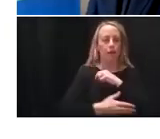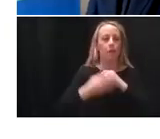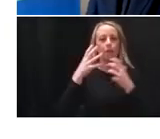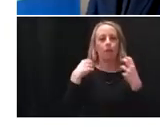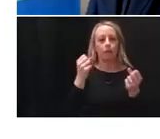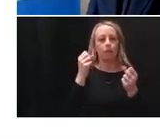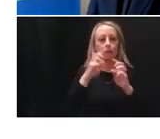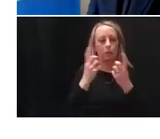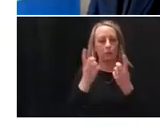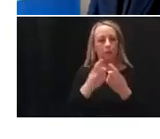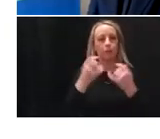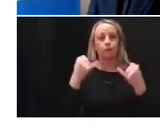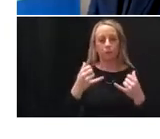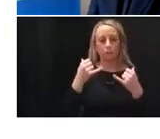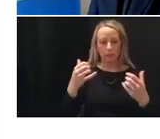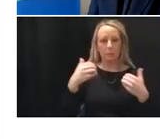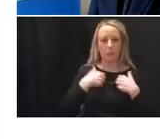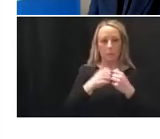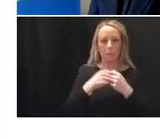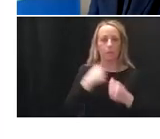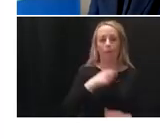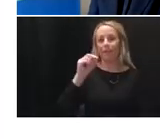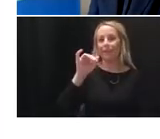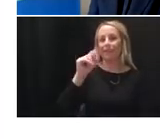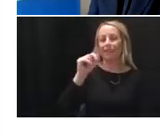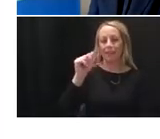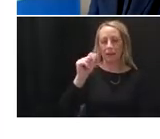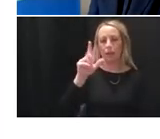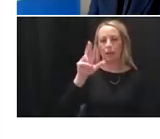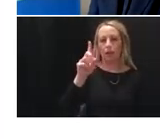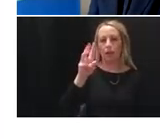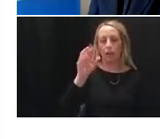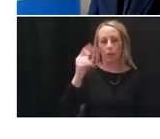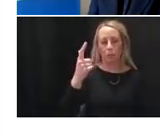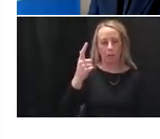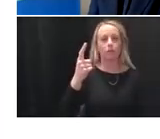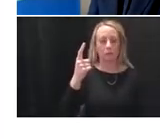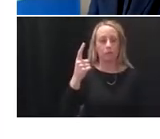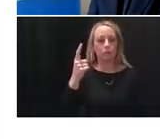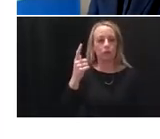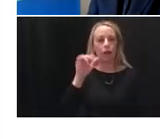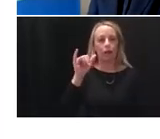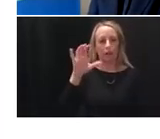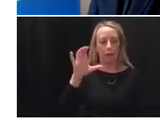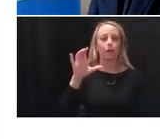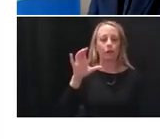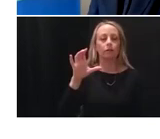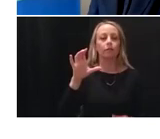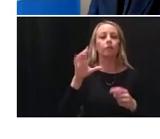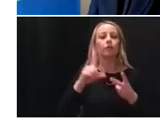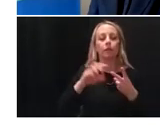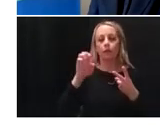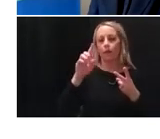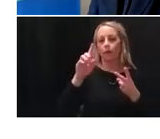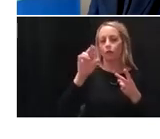us. Today we have with us Nita Ludwig, the administrator of the Rock Island County Health Department, Ed Rivers, the director of the